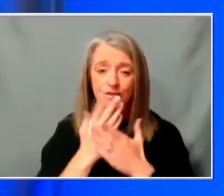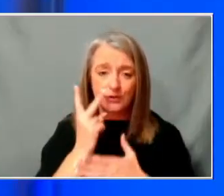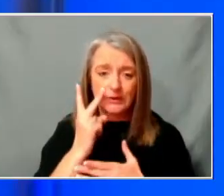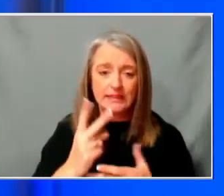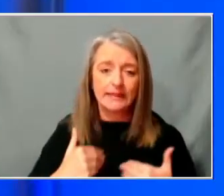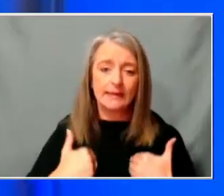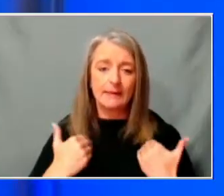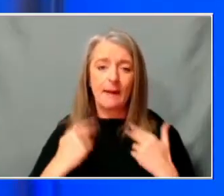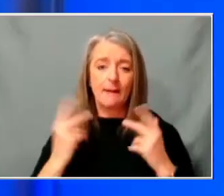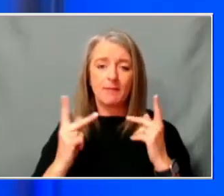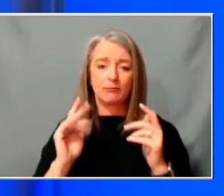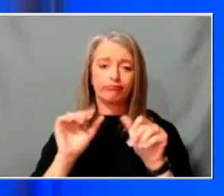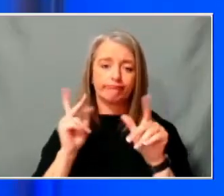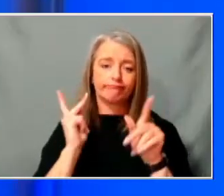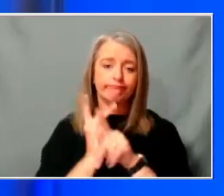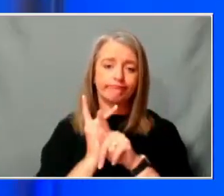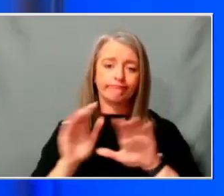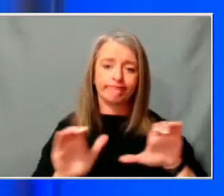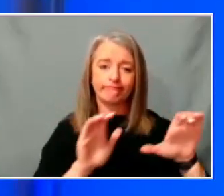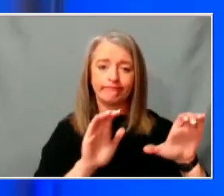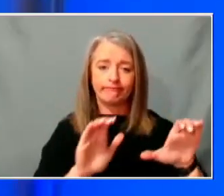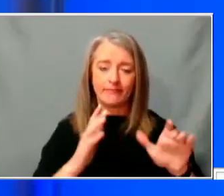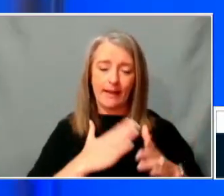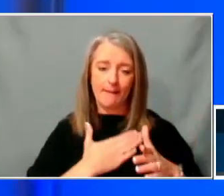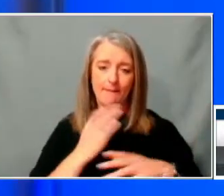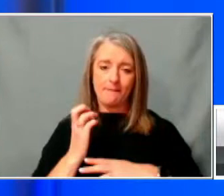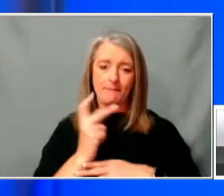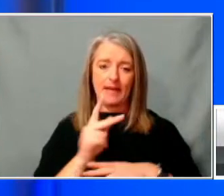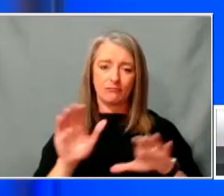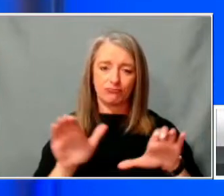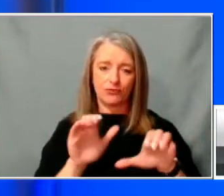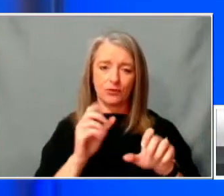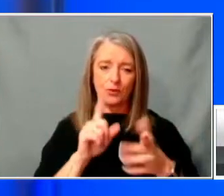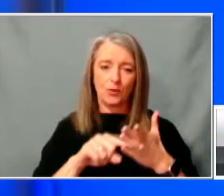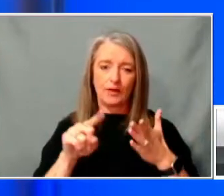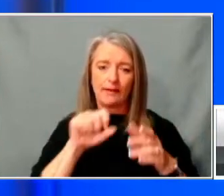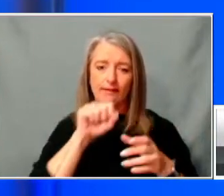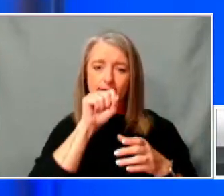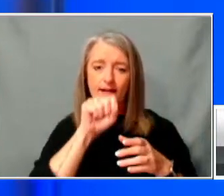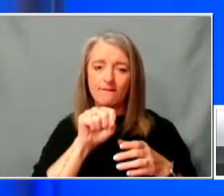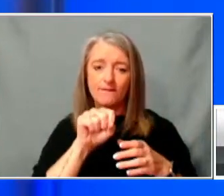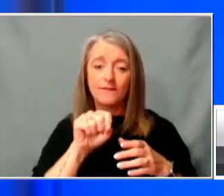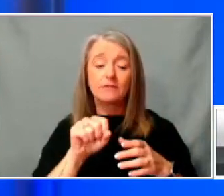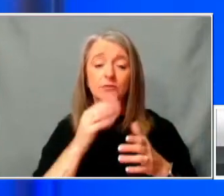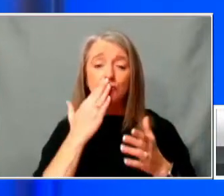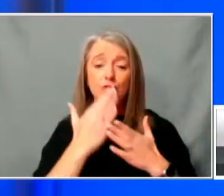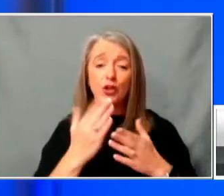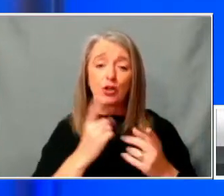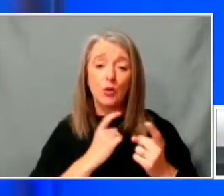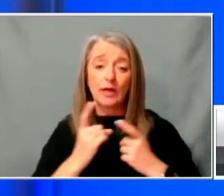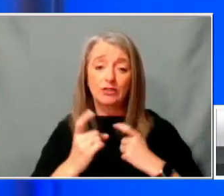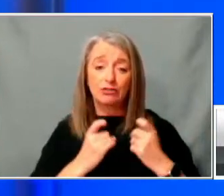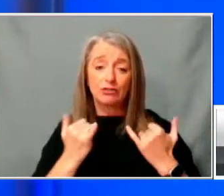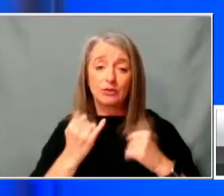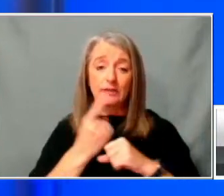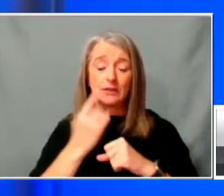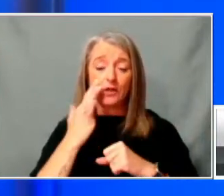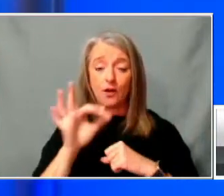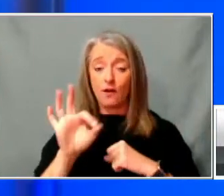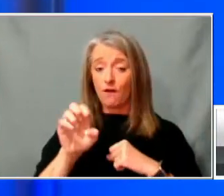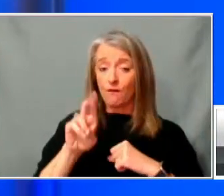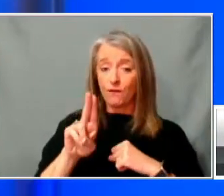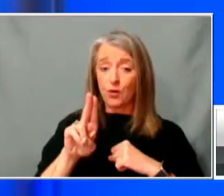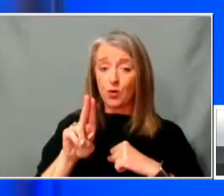there being active. I'm glad that he could get back out there and do what he loves. Overall, great questions today. We know that influenza activity